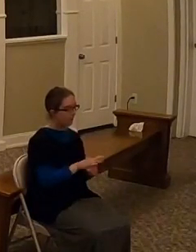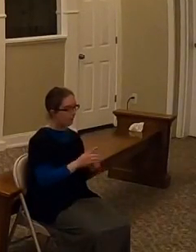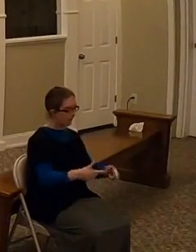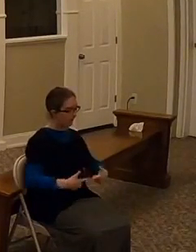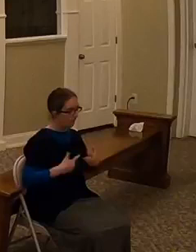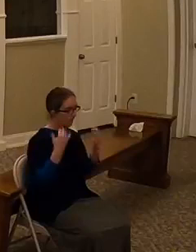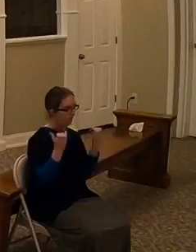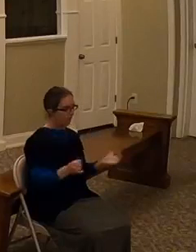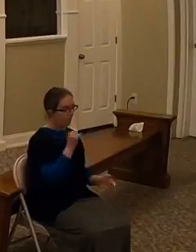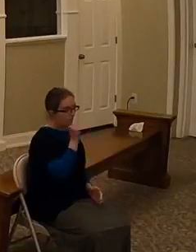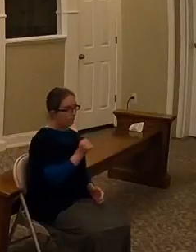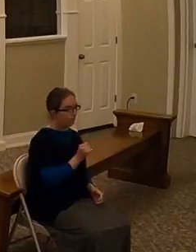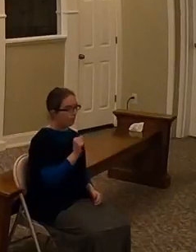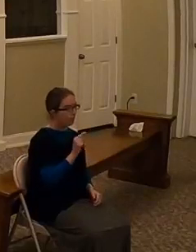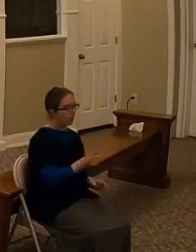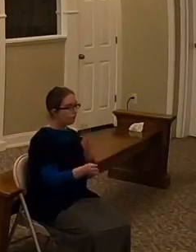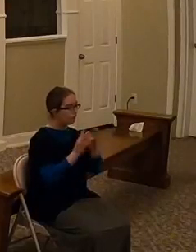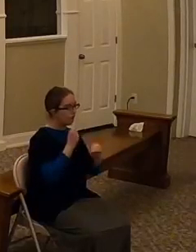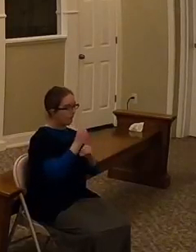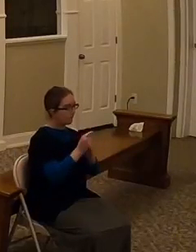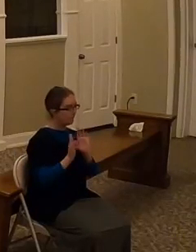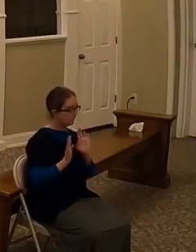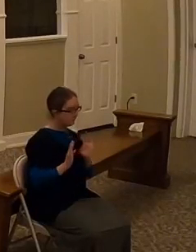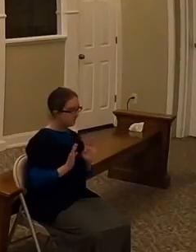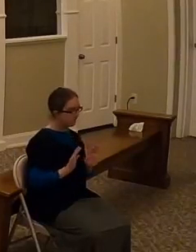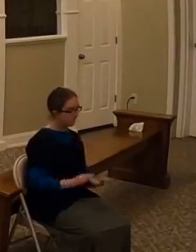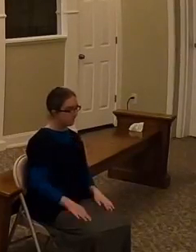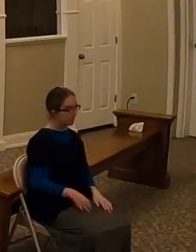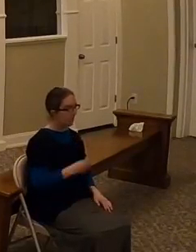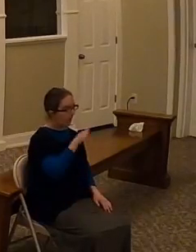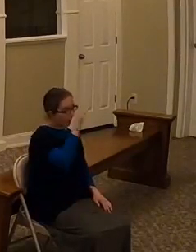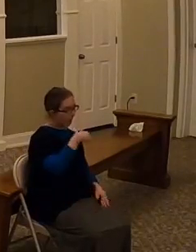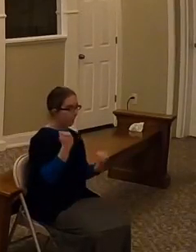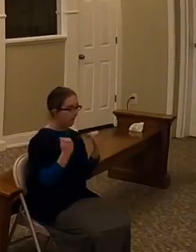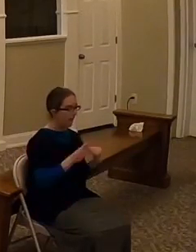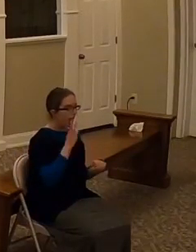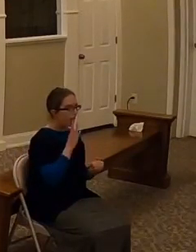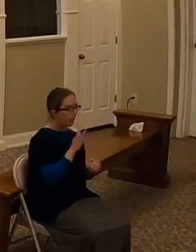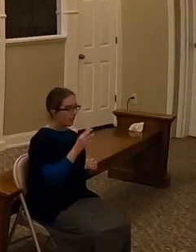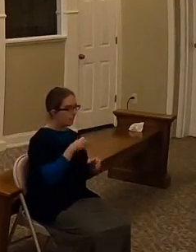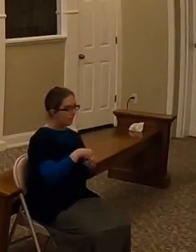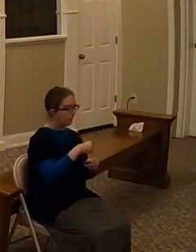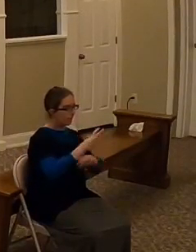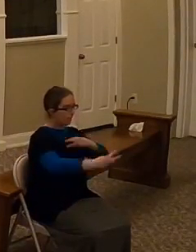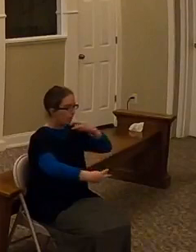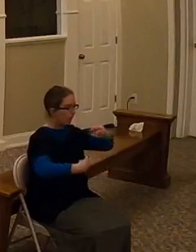the life that now is. So you talk about now, I never have been in the world.